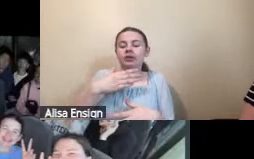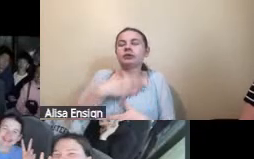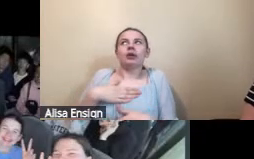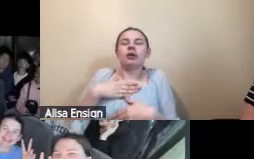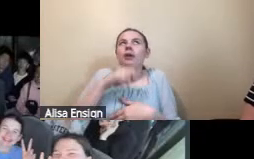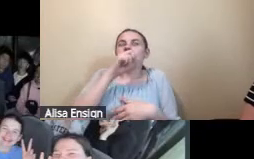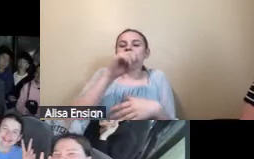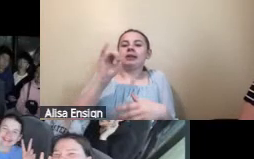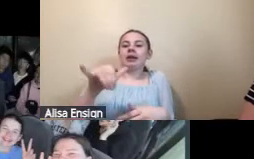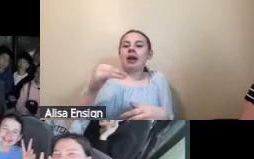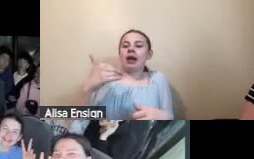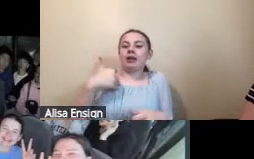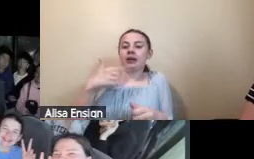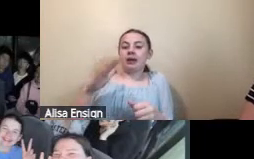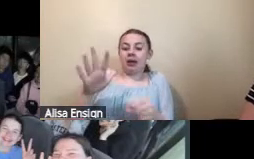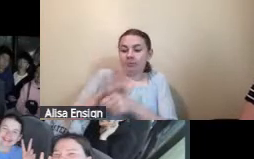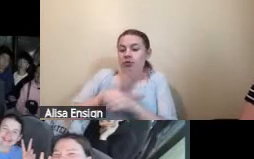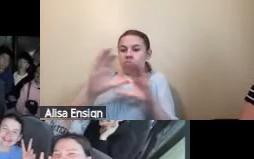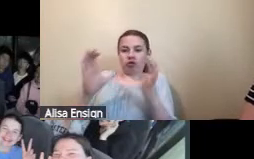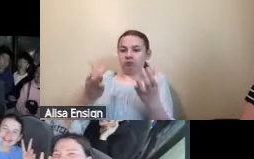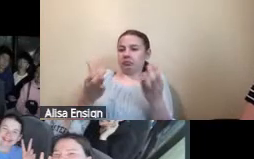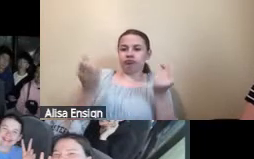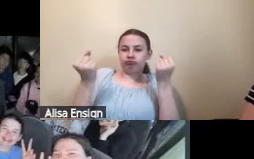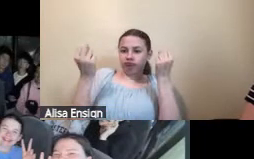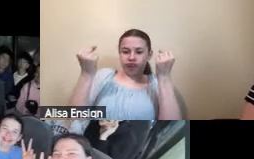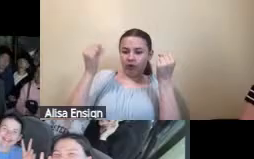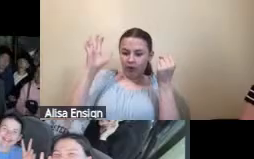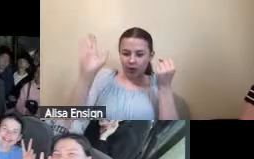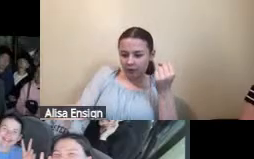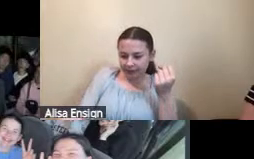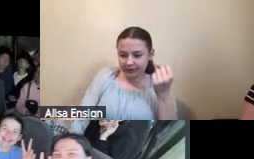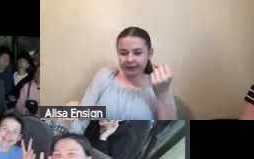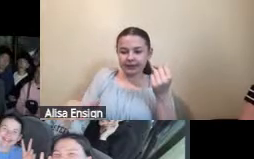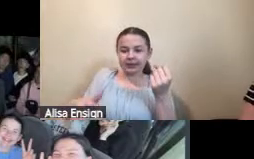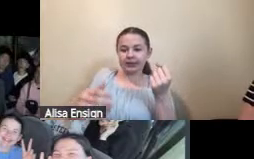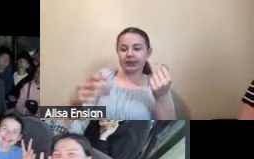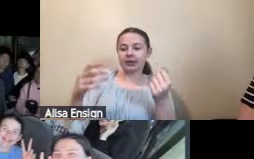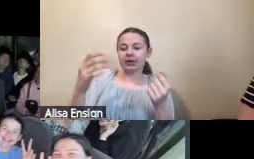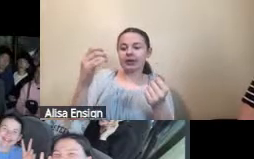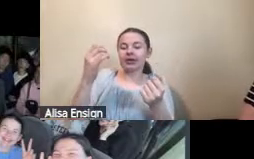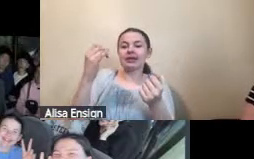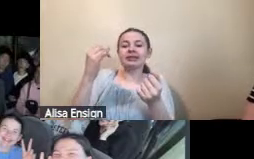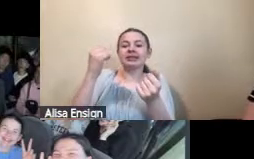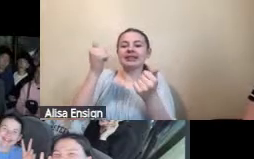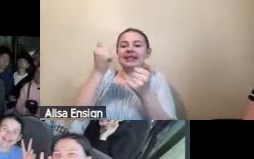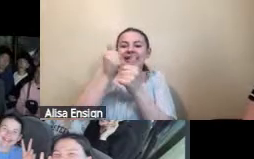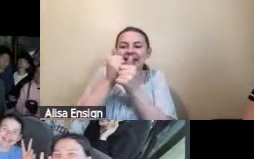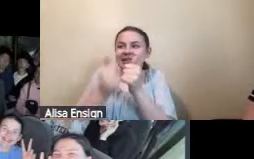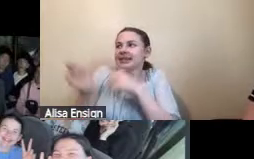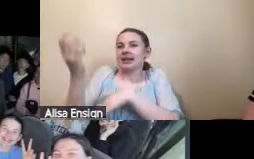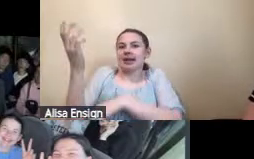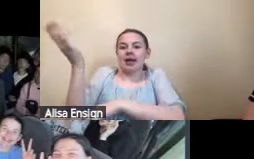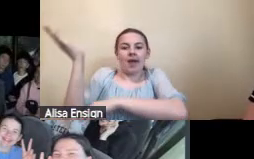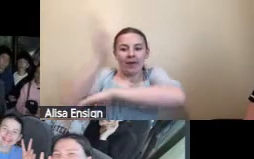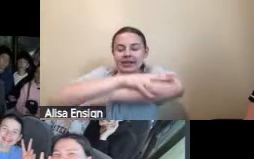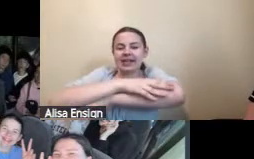that trip, I really loved that our whole group signed the whole